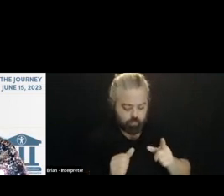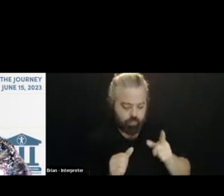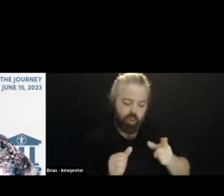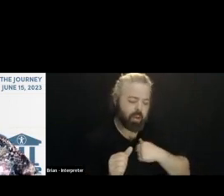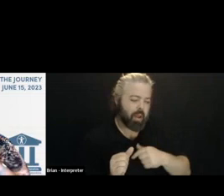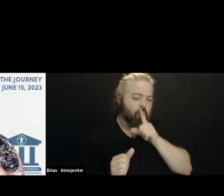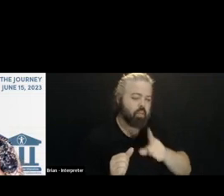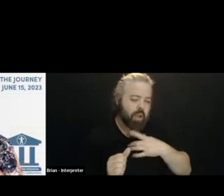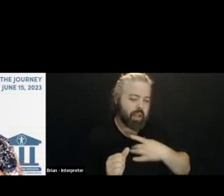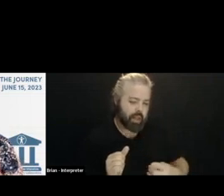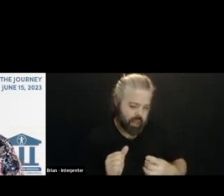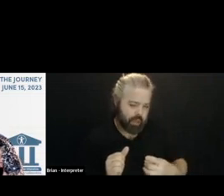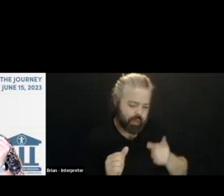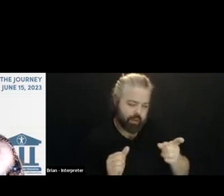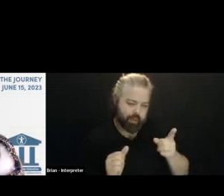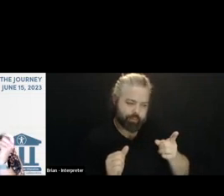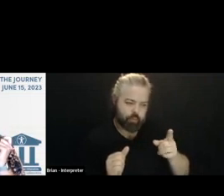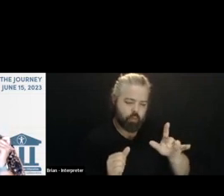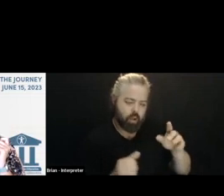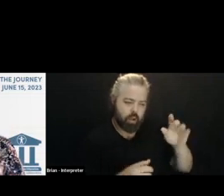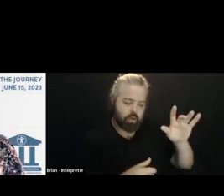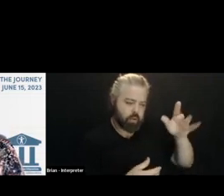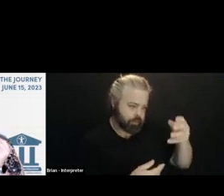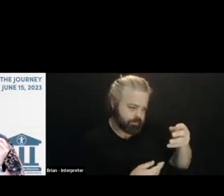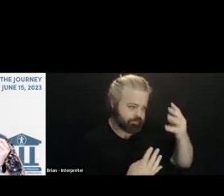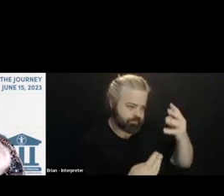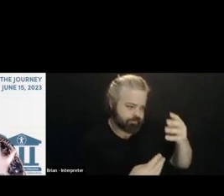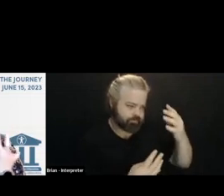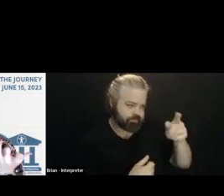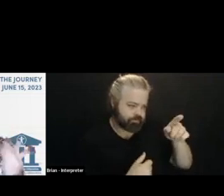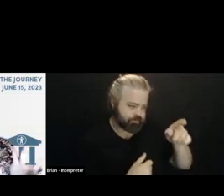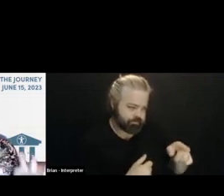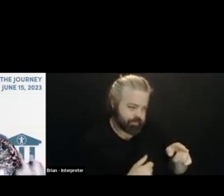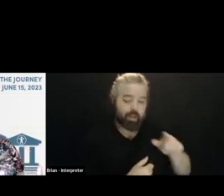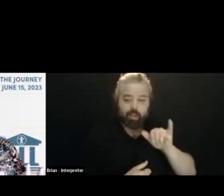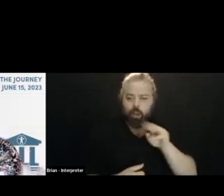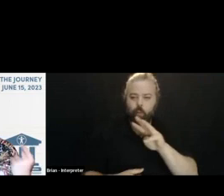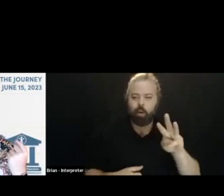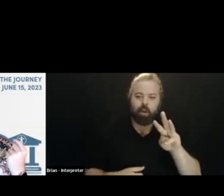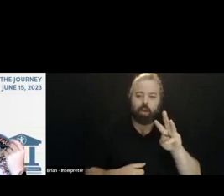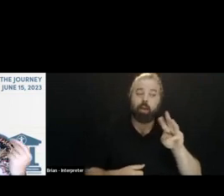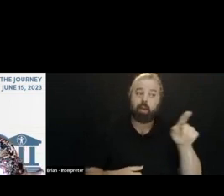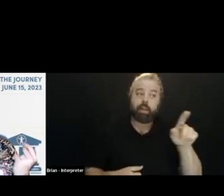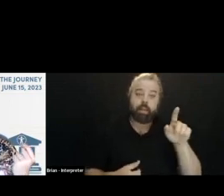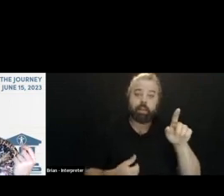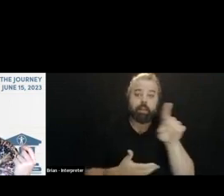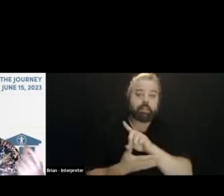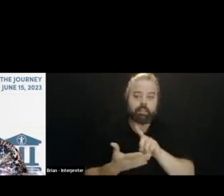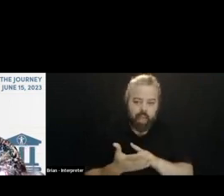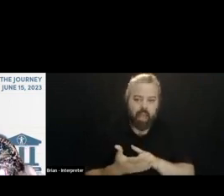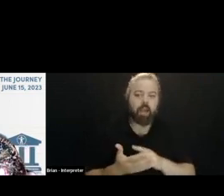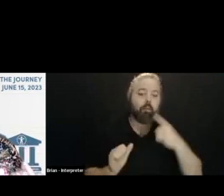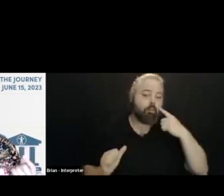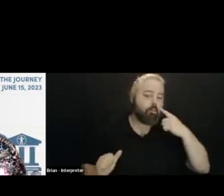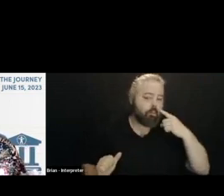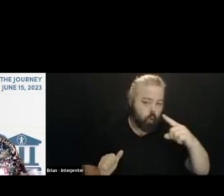scroll down, is that this site was designed with an audience of people in mind who